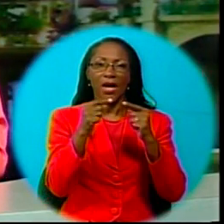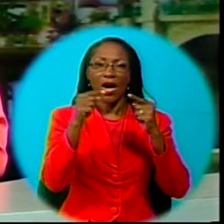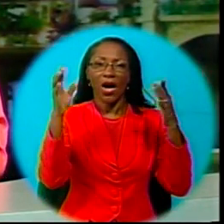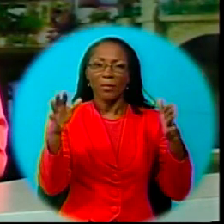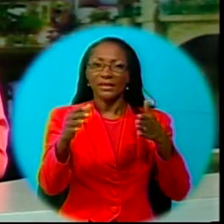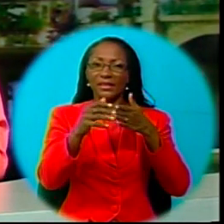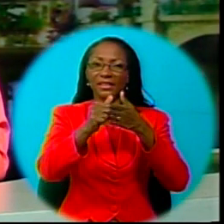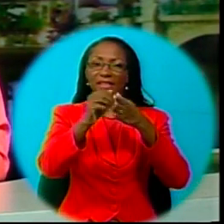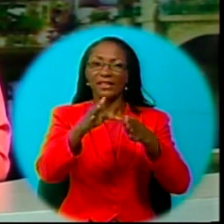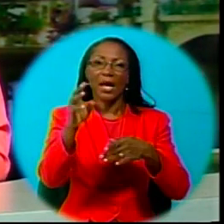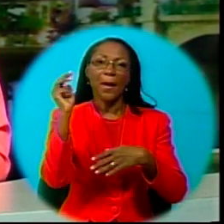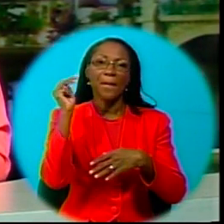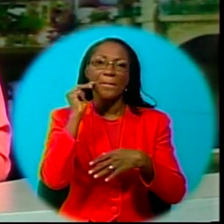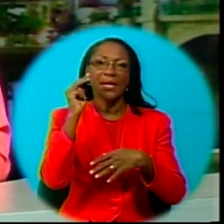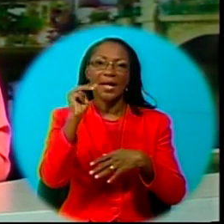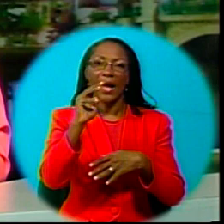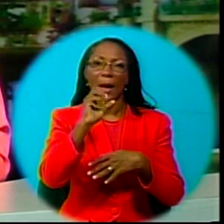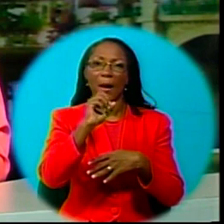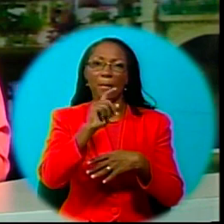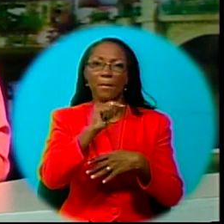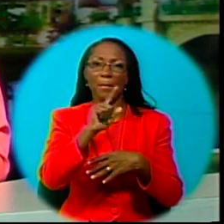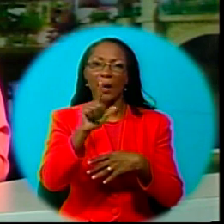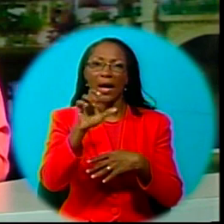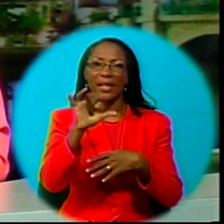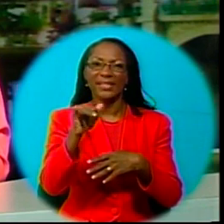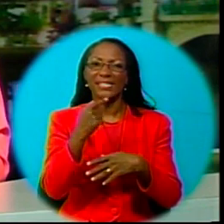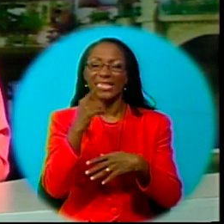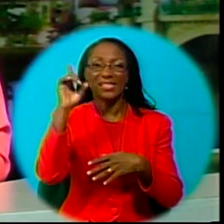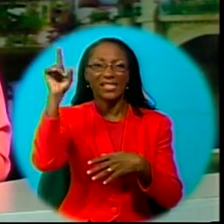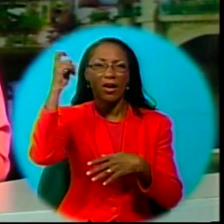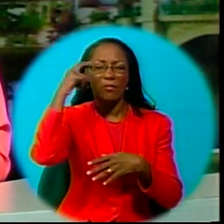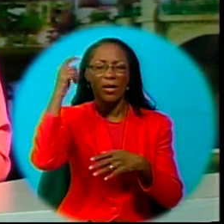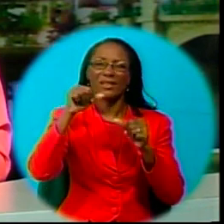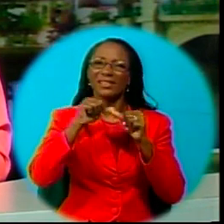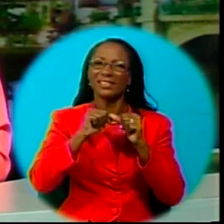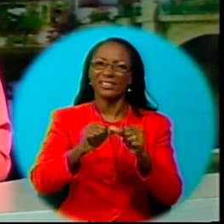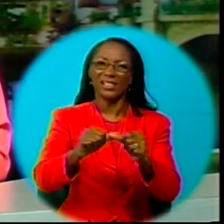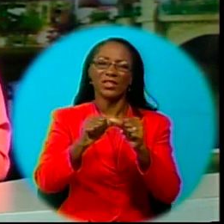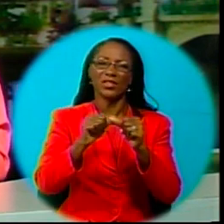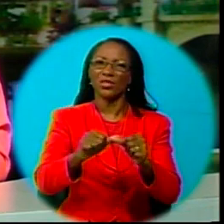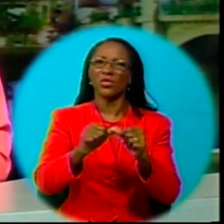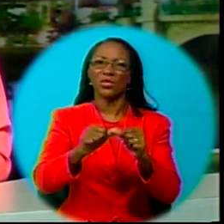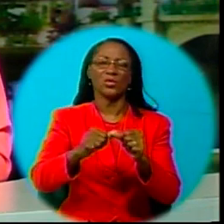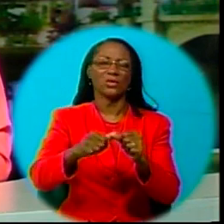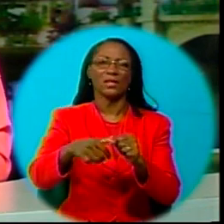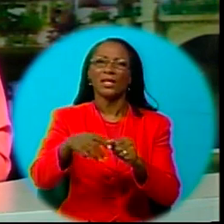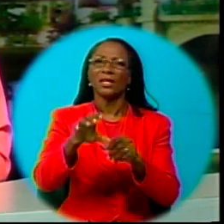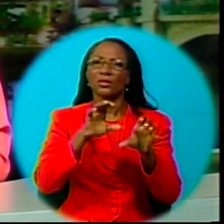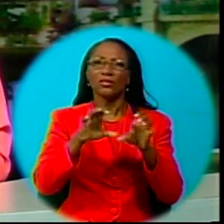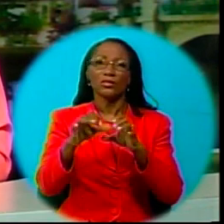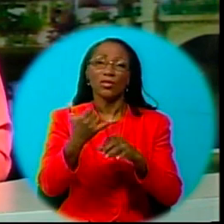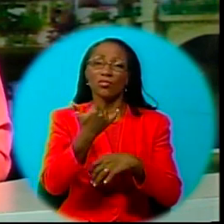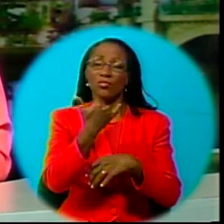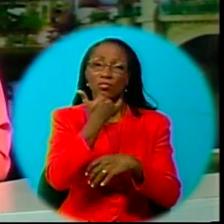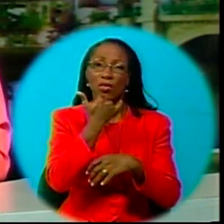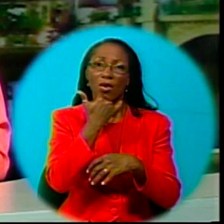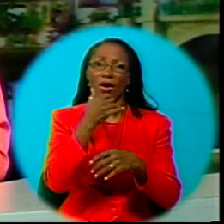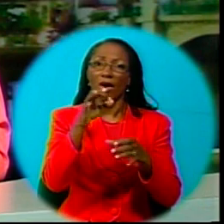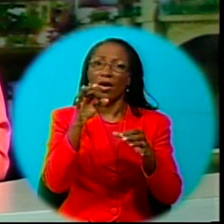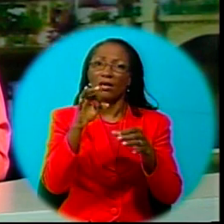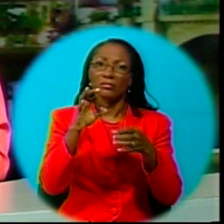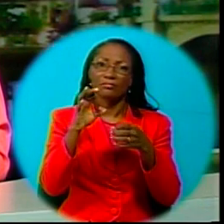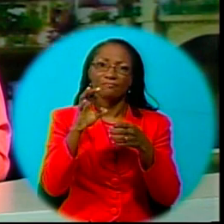Opposition leader Mia Mottley says government continues to prescribe the wrong measures for an ailing economy. And she